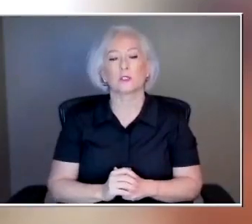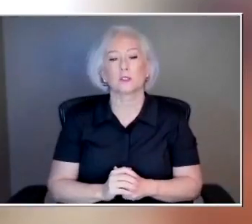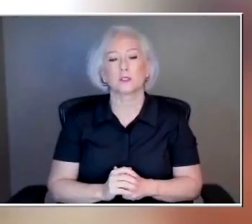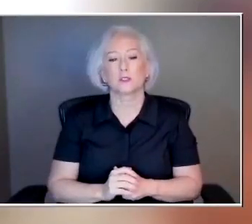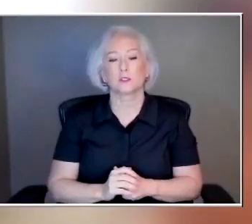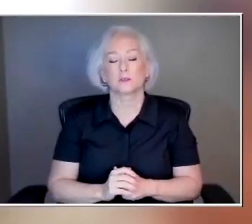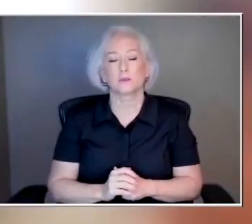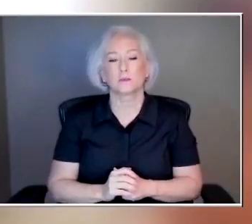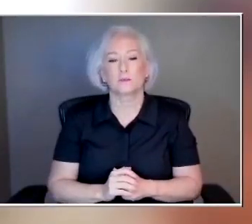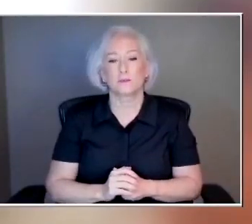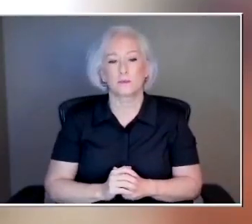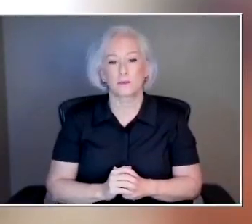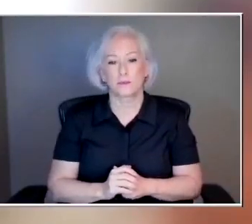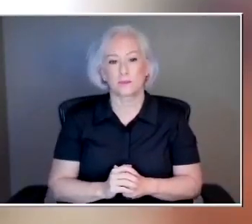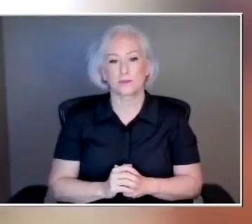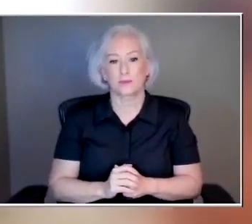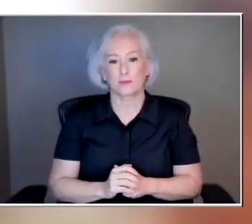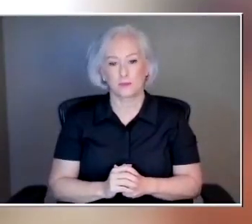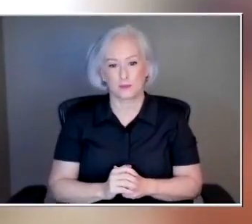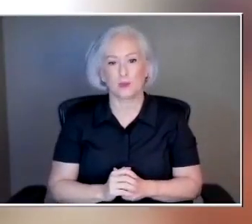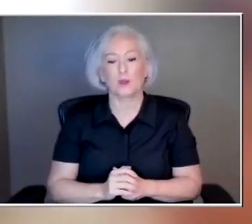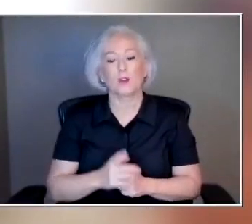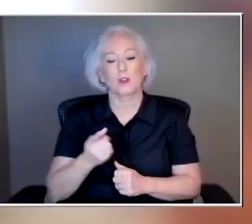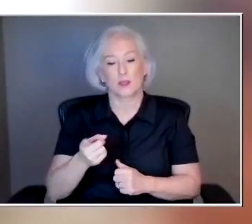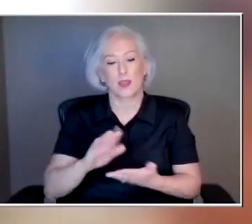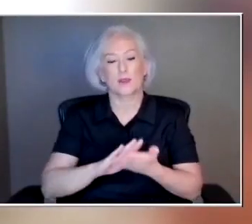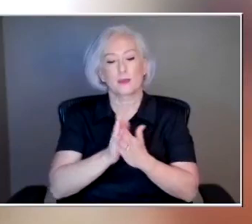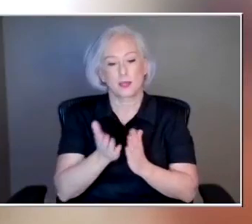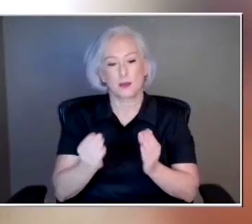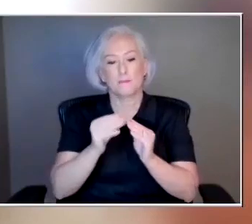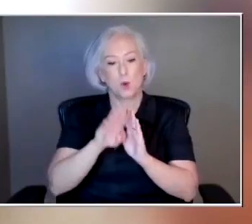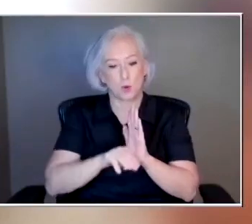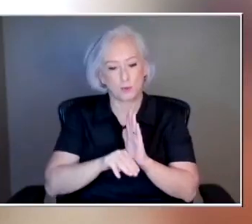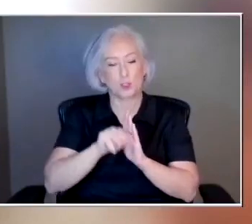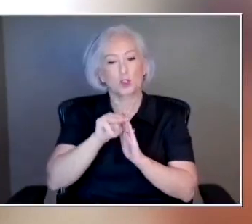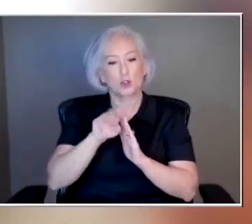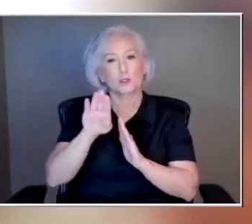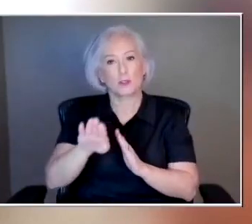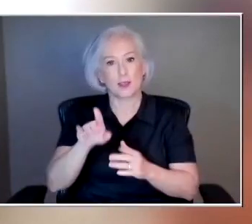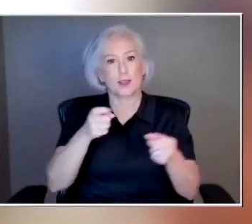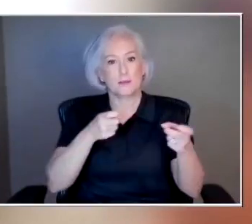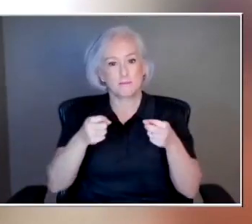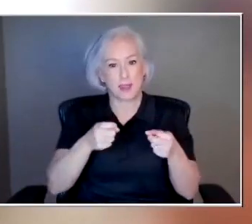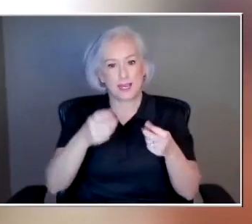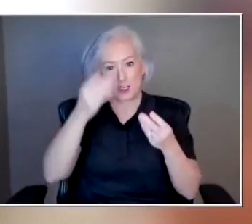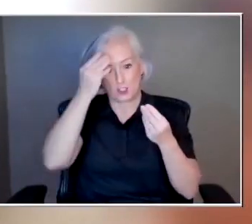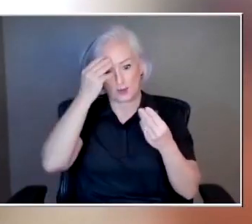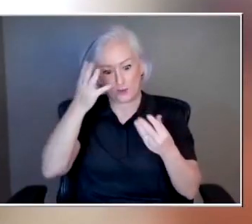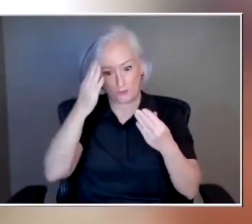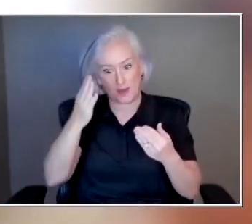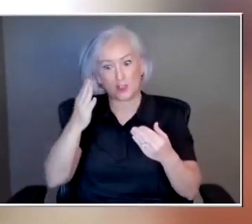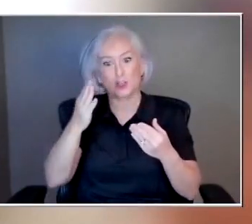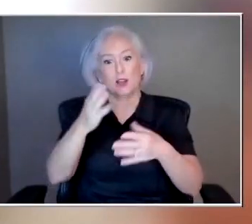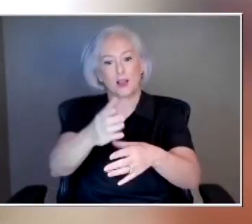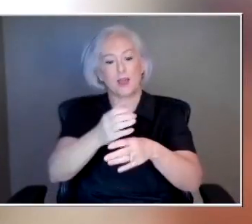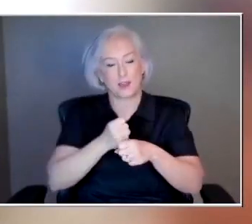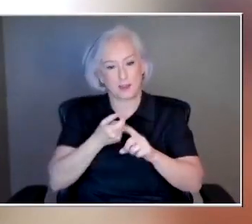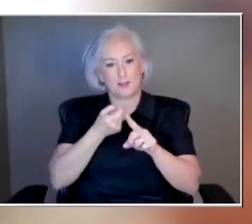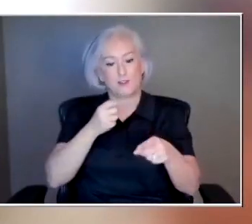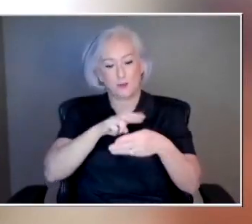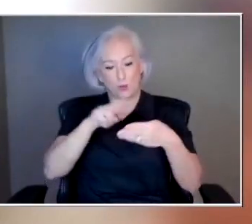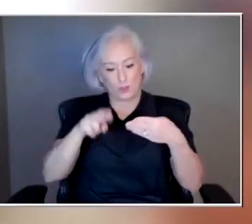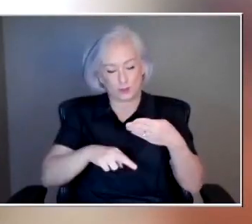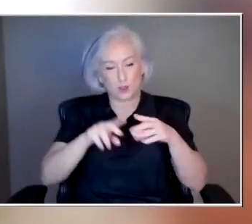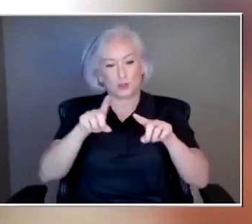the individual is more mature to kind of handle the information that would come and understand